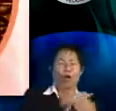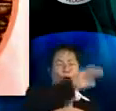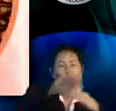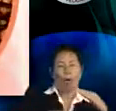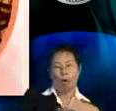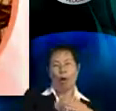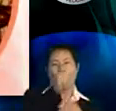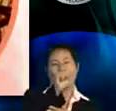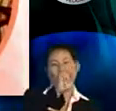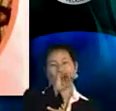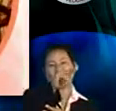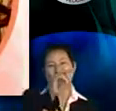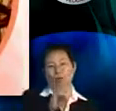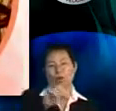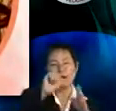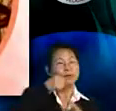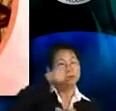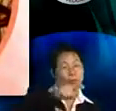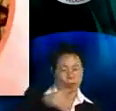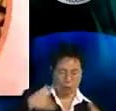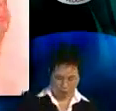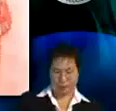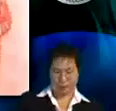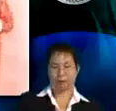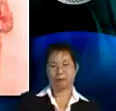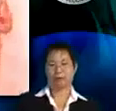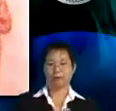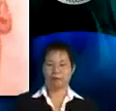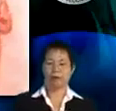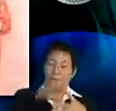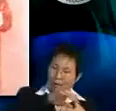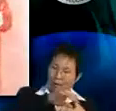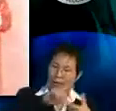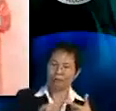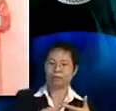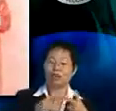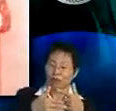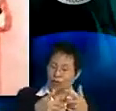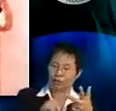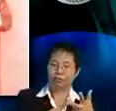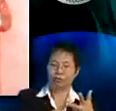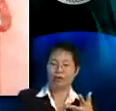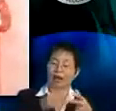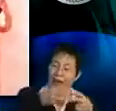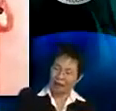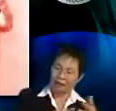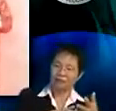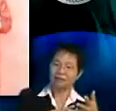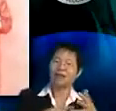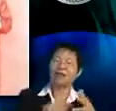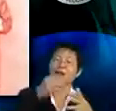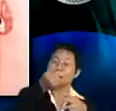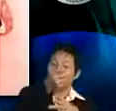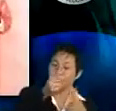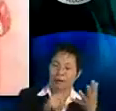the amino acids needed by our body. They are found in meat, fish, eggs,